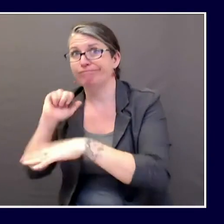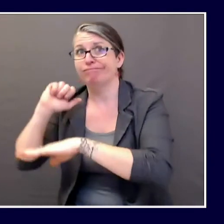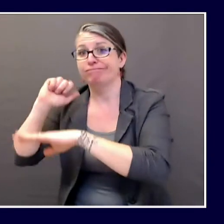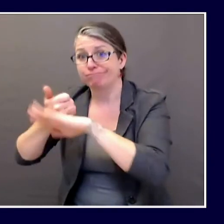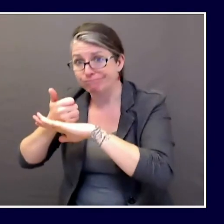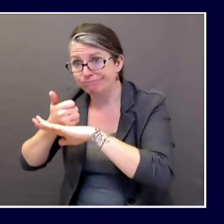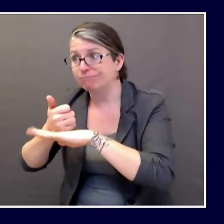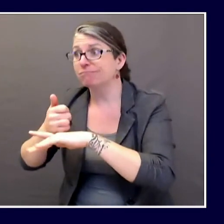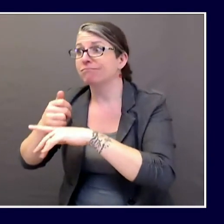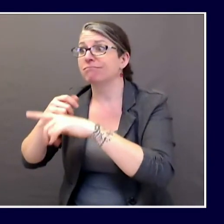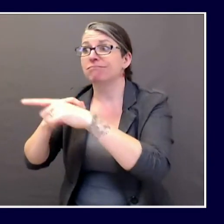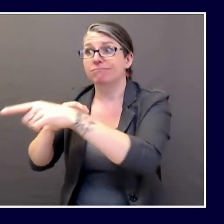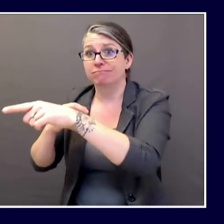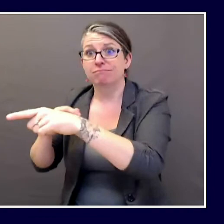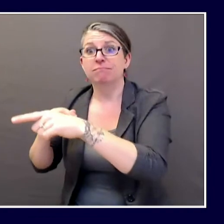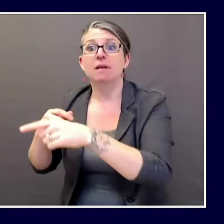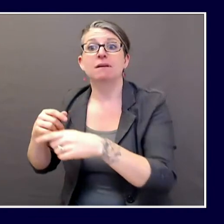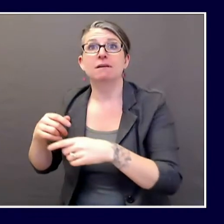vaccine.